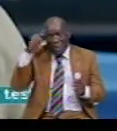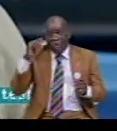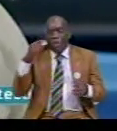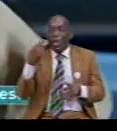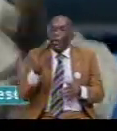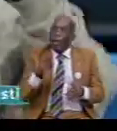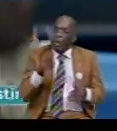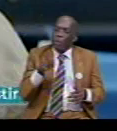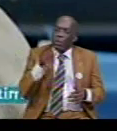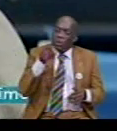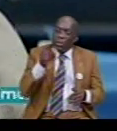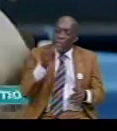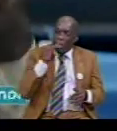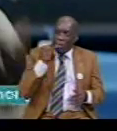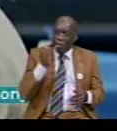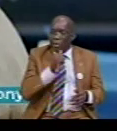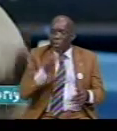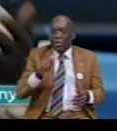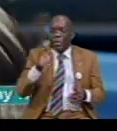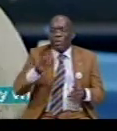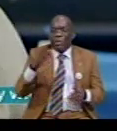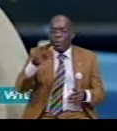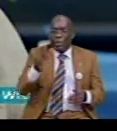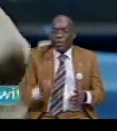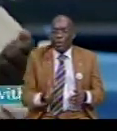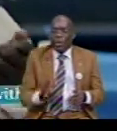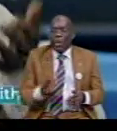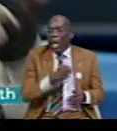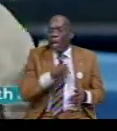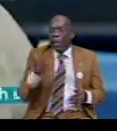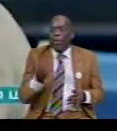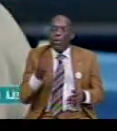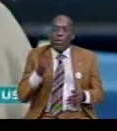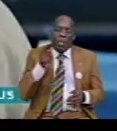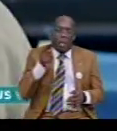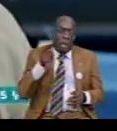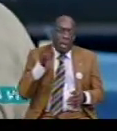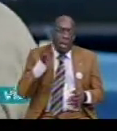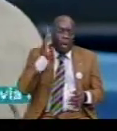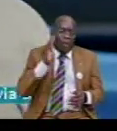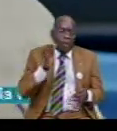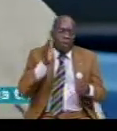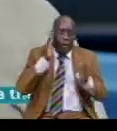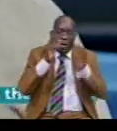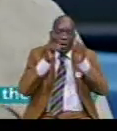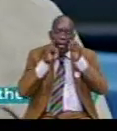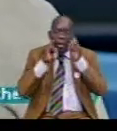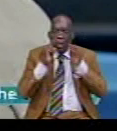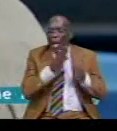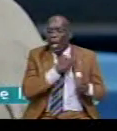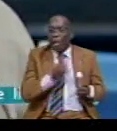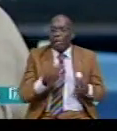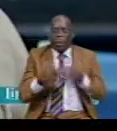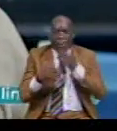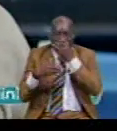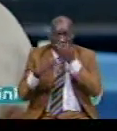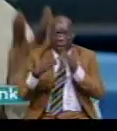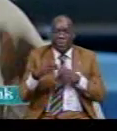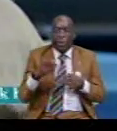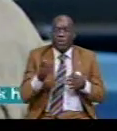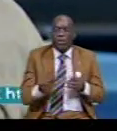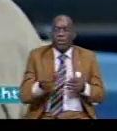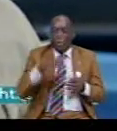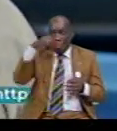God. I fasted on my own. I pray. Sometimes only me, I will be crying. So how can I be delivered? But I bless the name of the Lord as our Father and the Lord came to Port Harcourt for